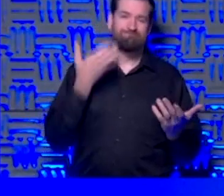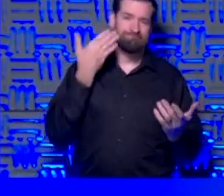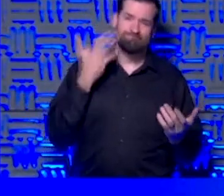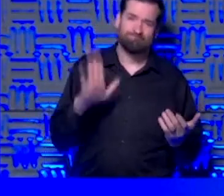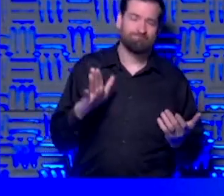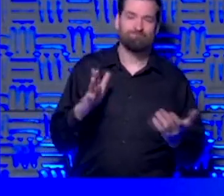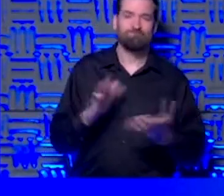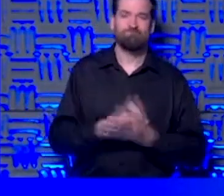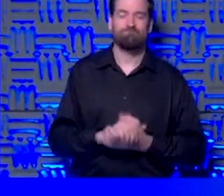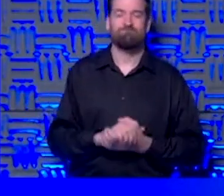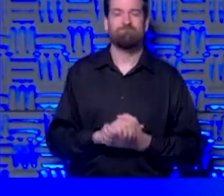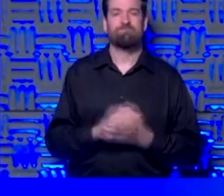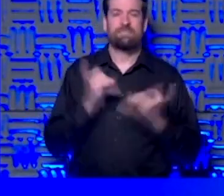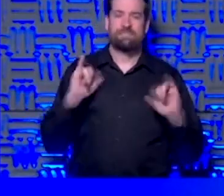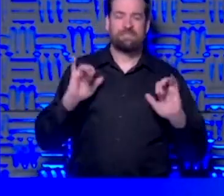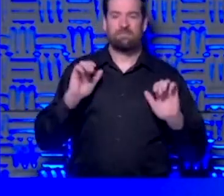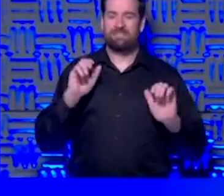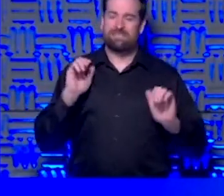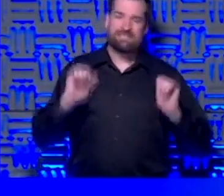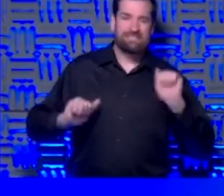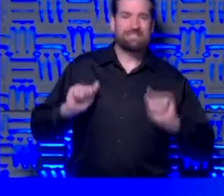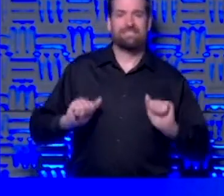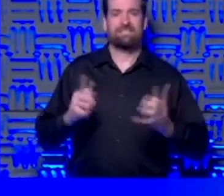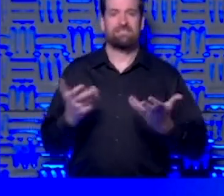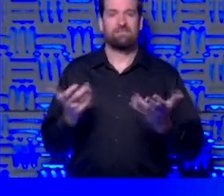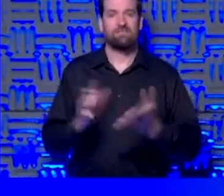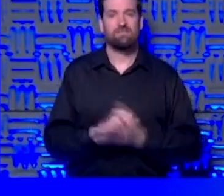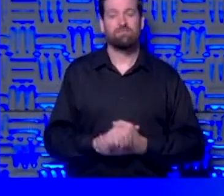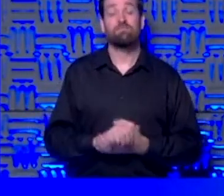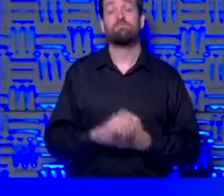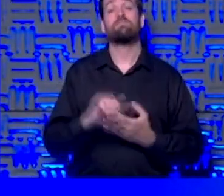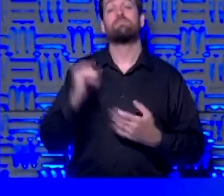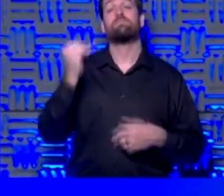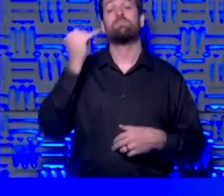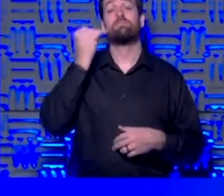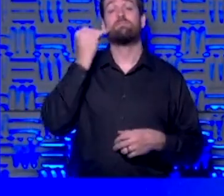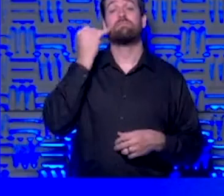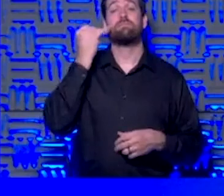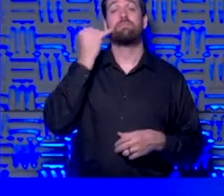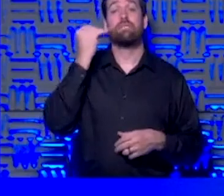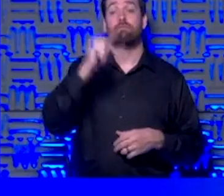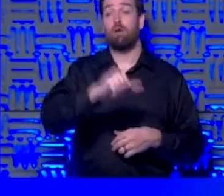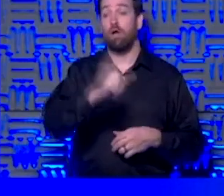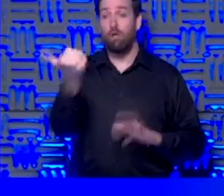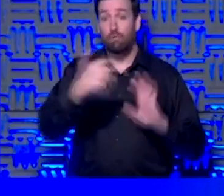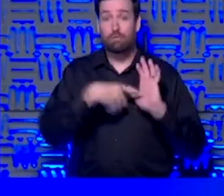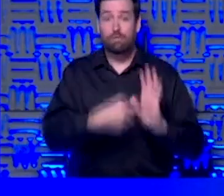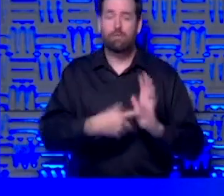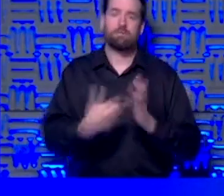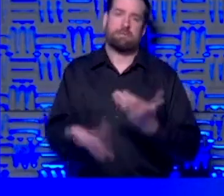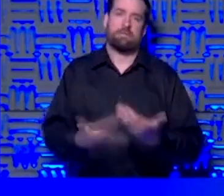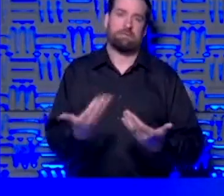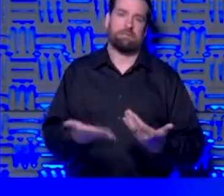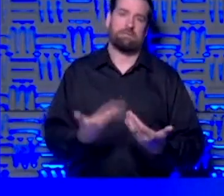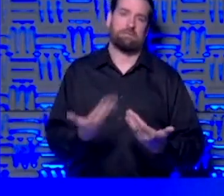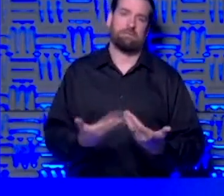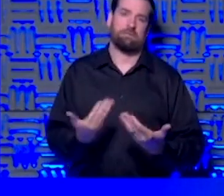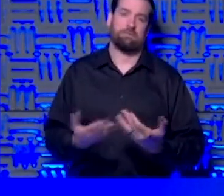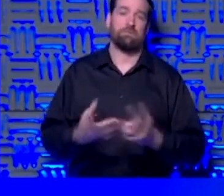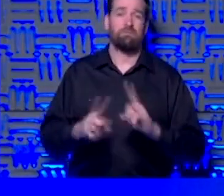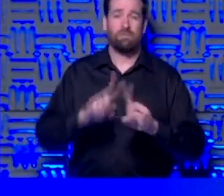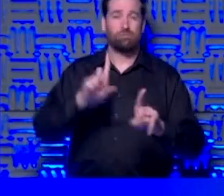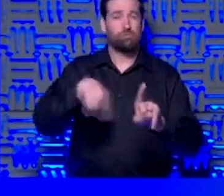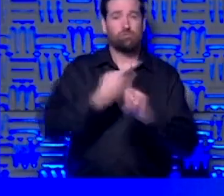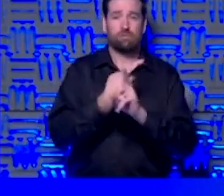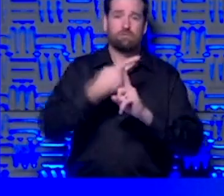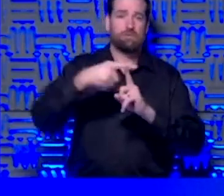continues to be controversial. Certainly if there are other symptoms, that's easy to do, but just screening